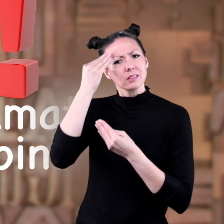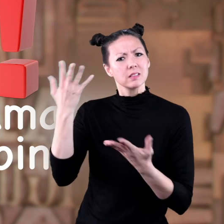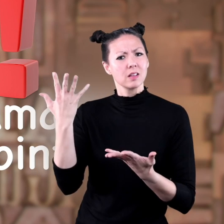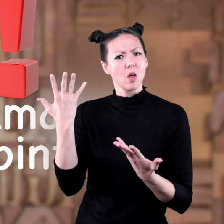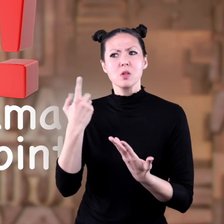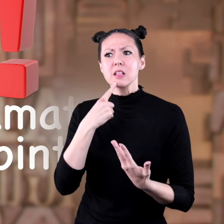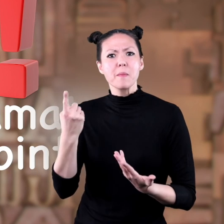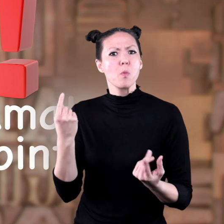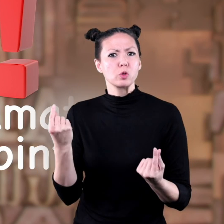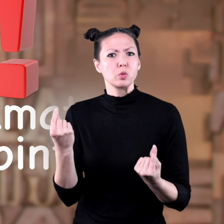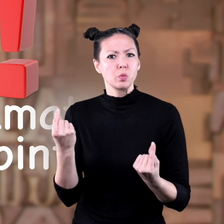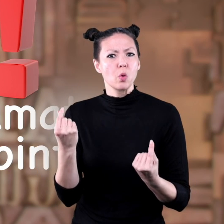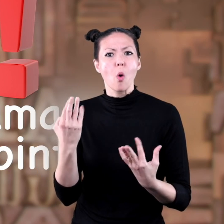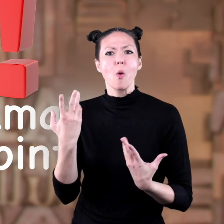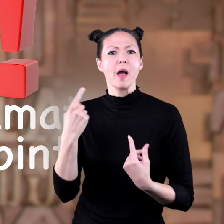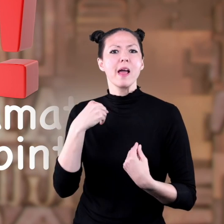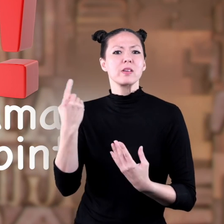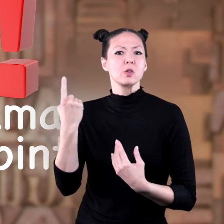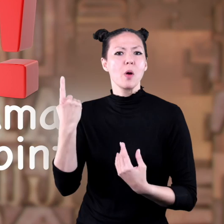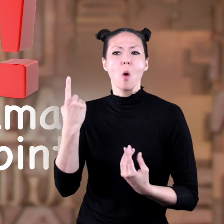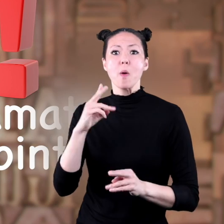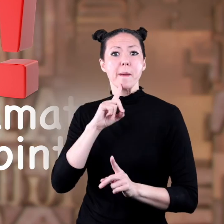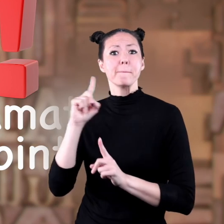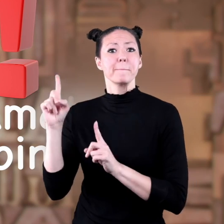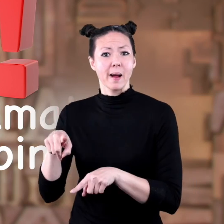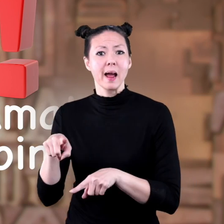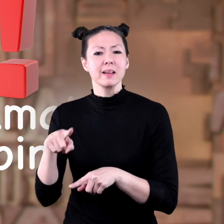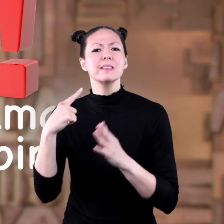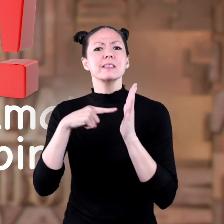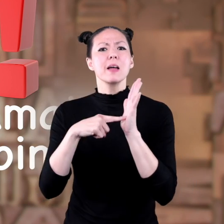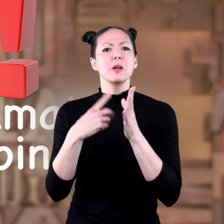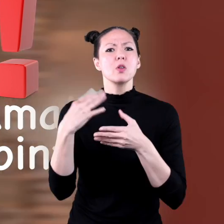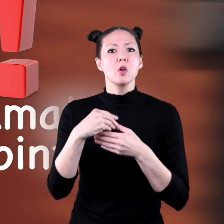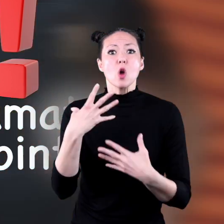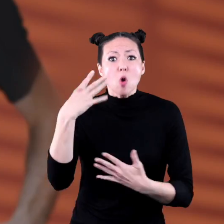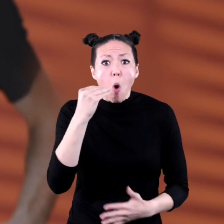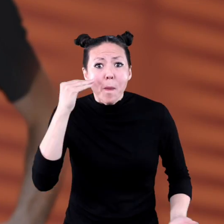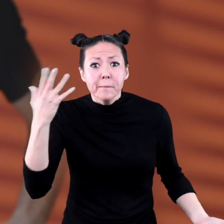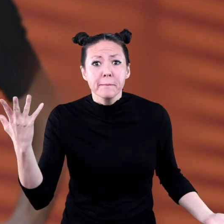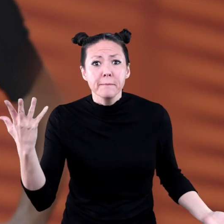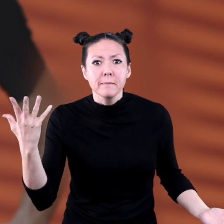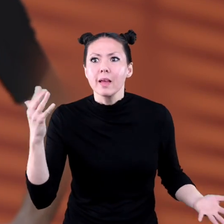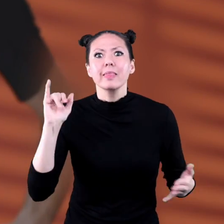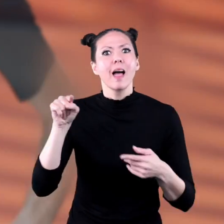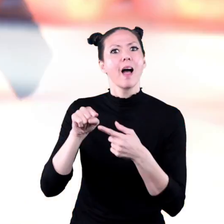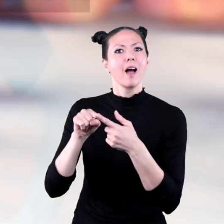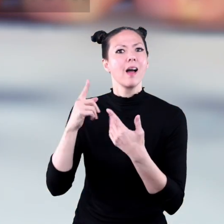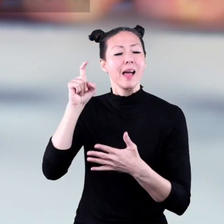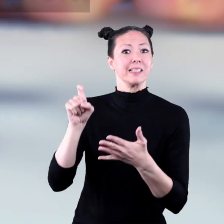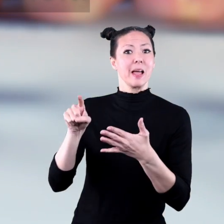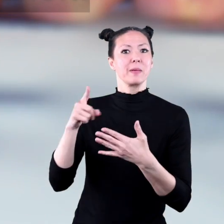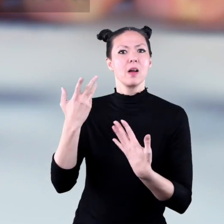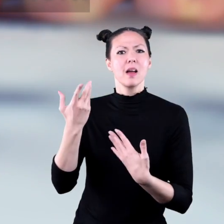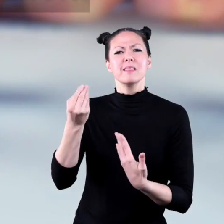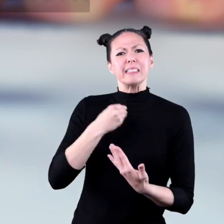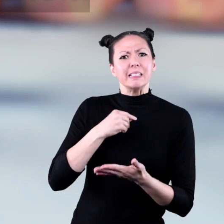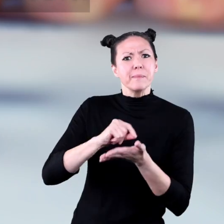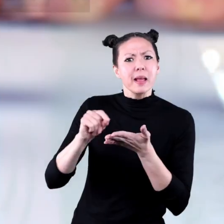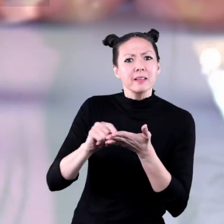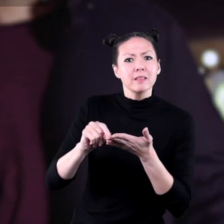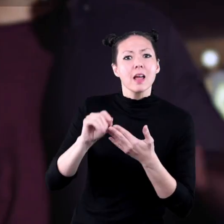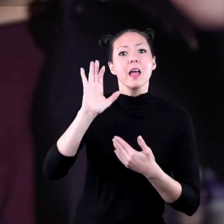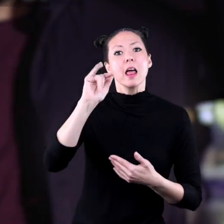tell someone what to do or to give someone a command. Examples include, go home. Please hand me that